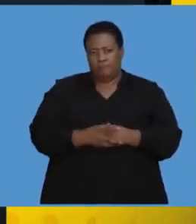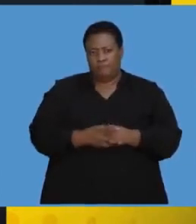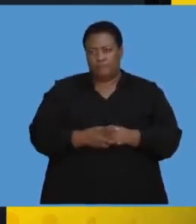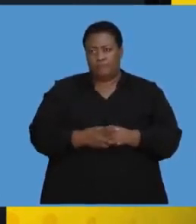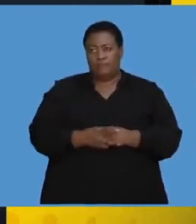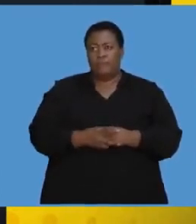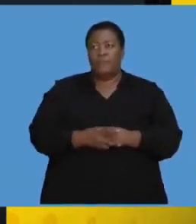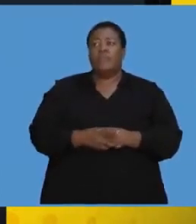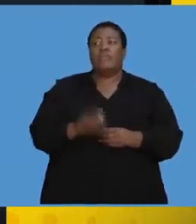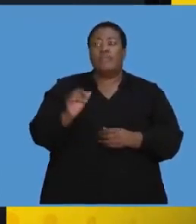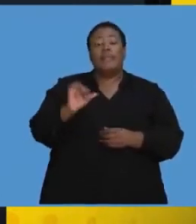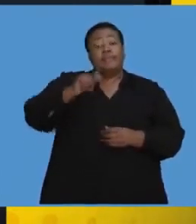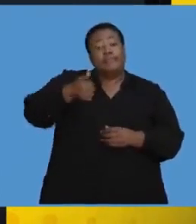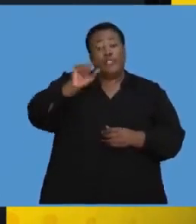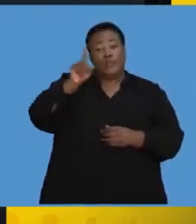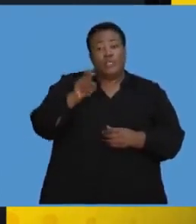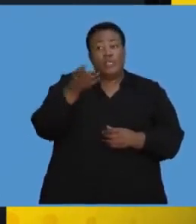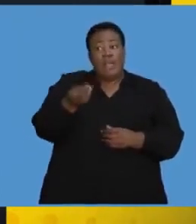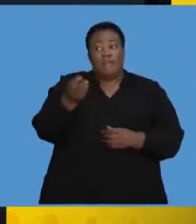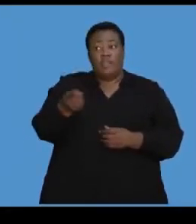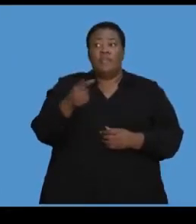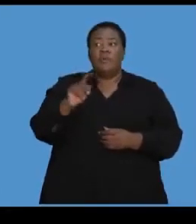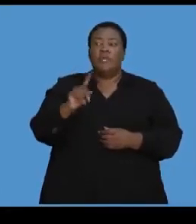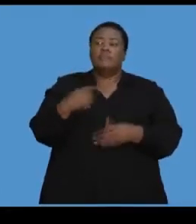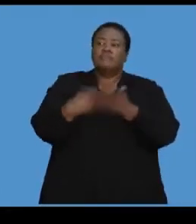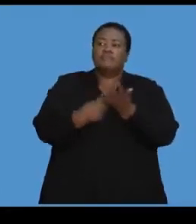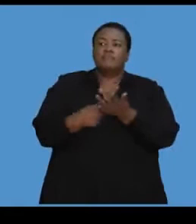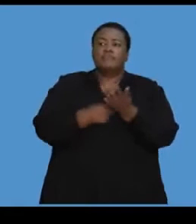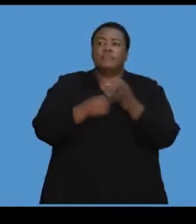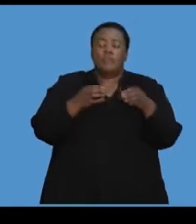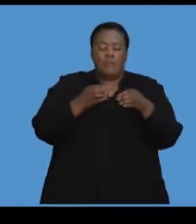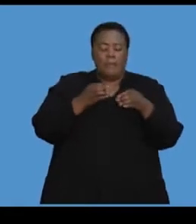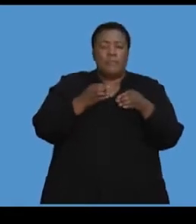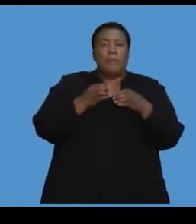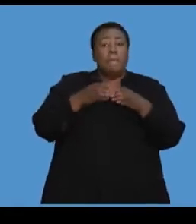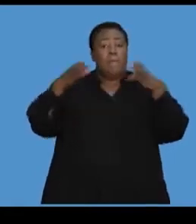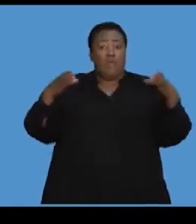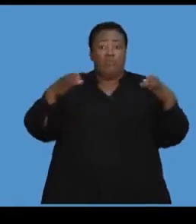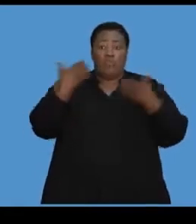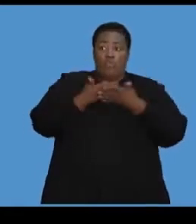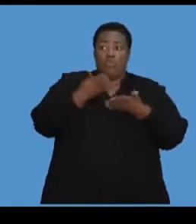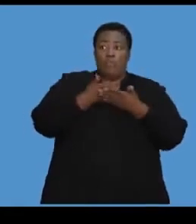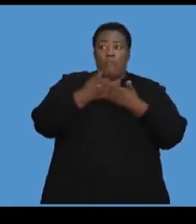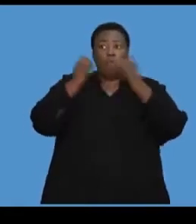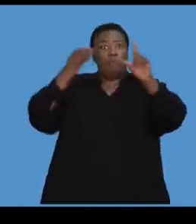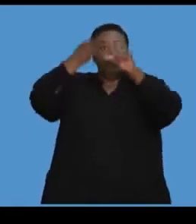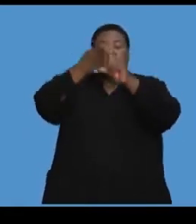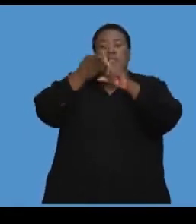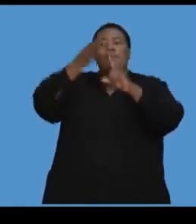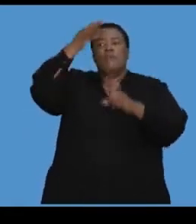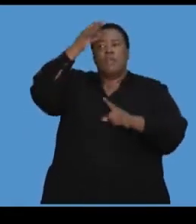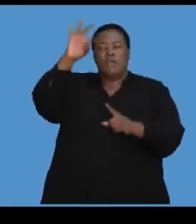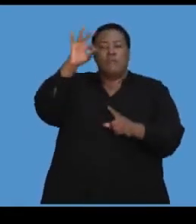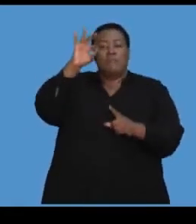community. Then the next question that we have there is discuss the macroeconomic objectives of the state in South Africa's